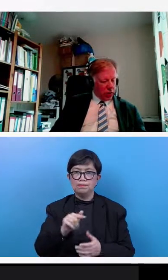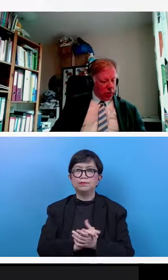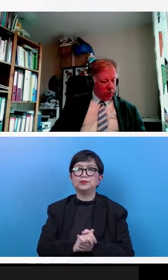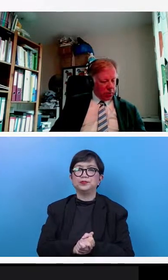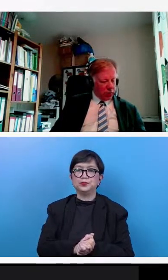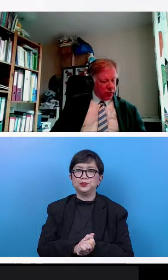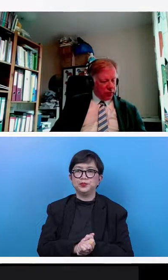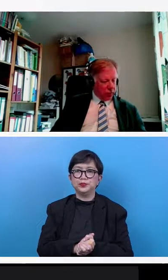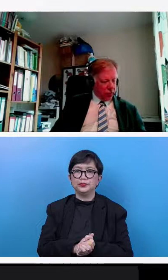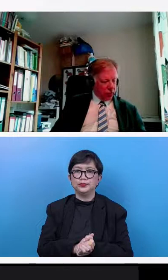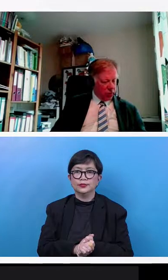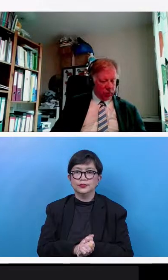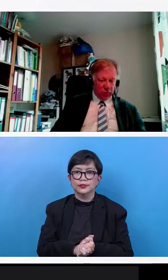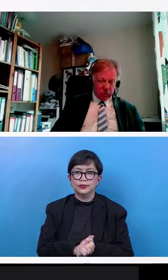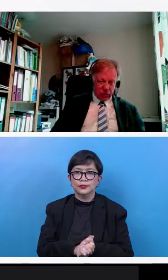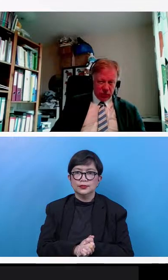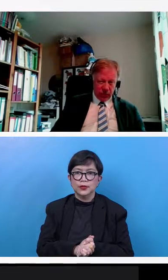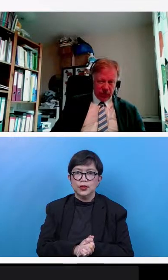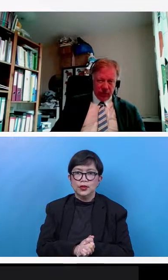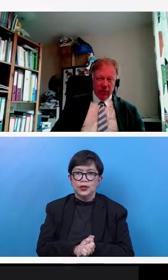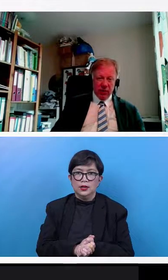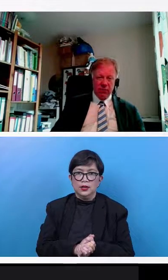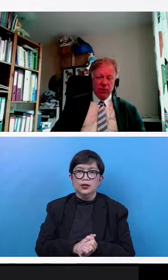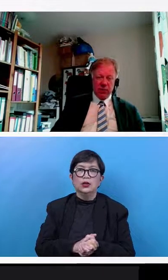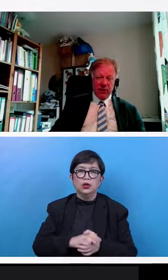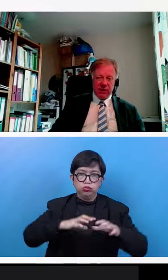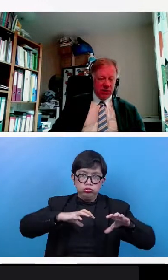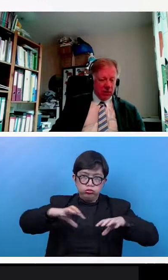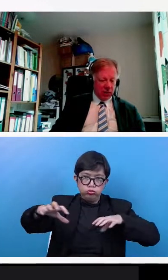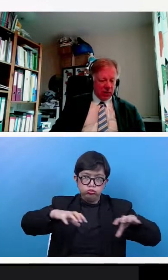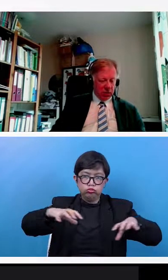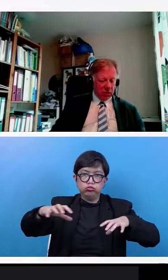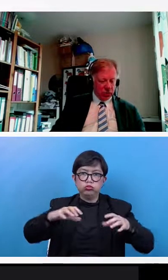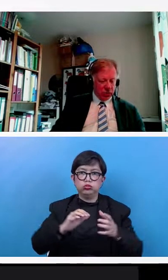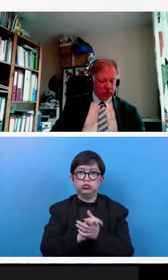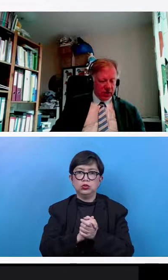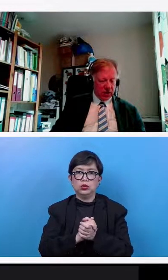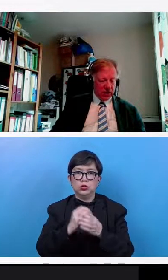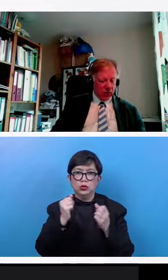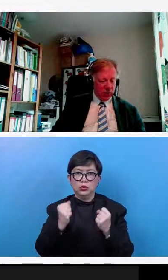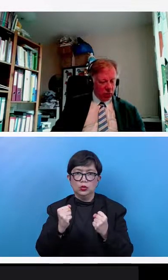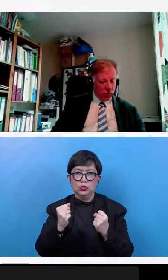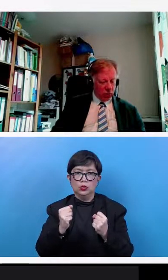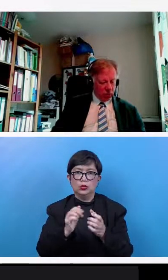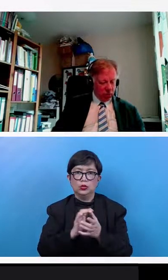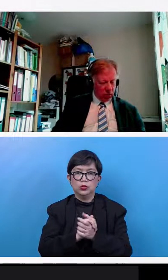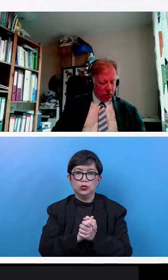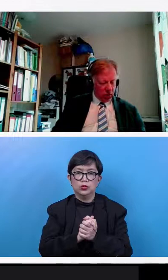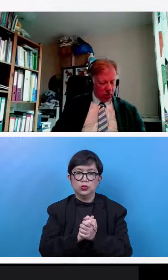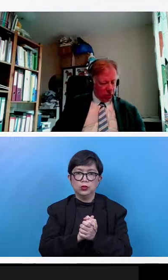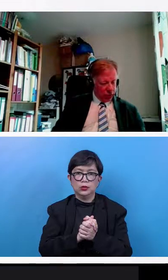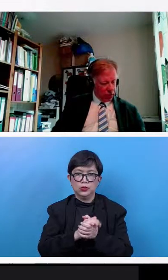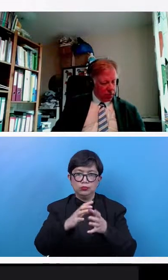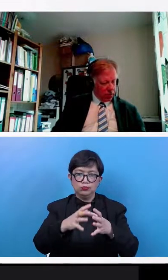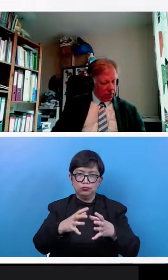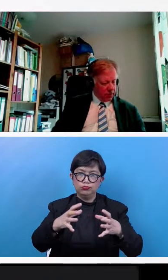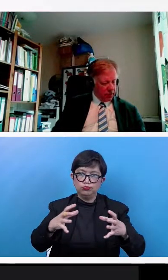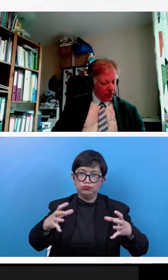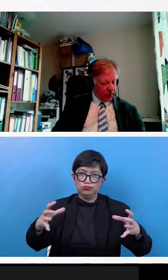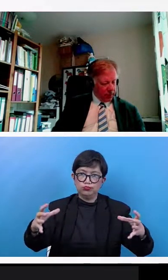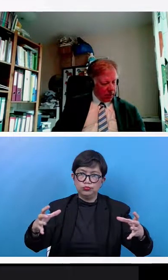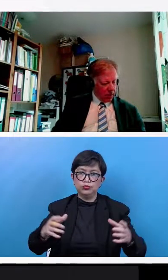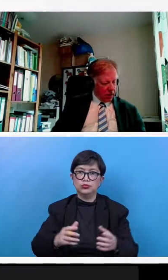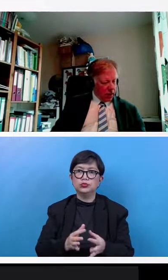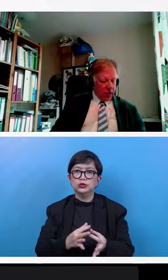also put further strengthening of capacity building because of its key to local ownership.